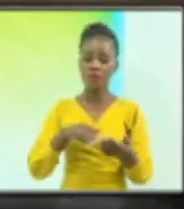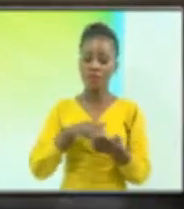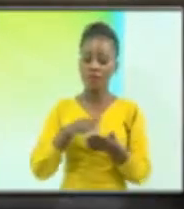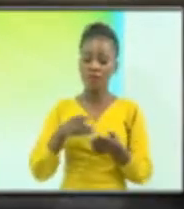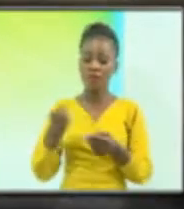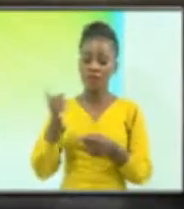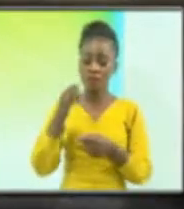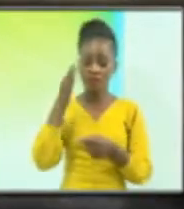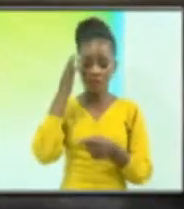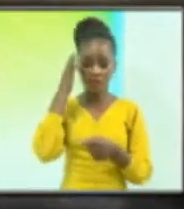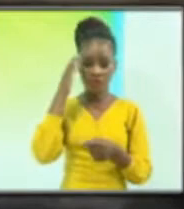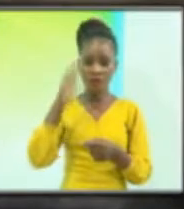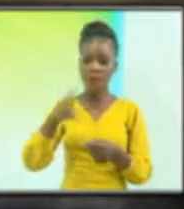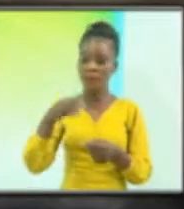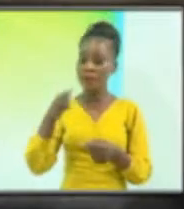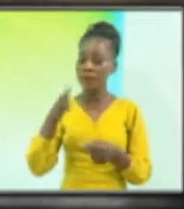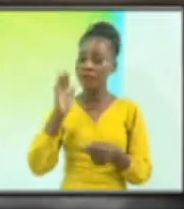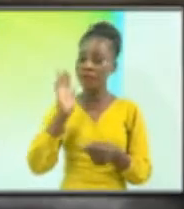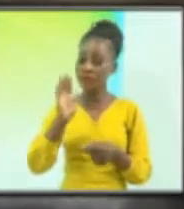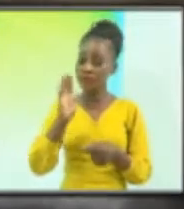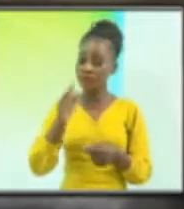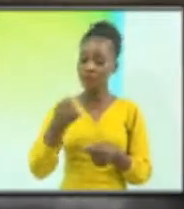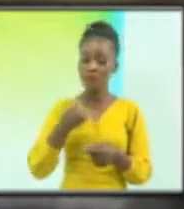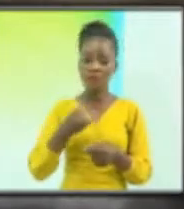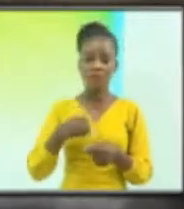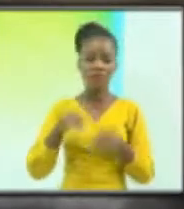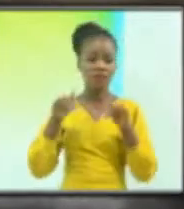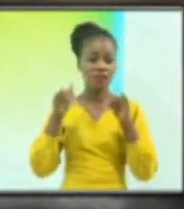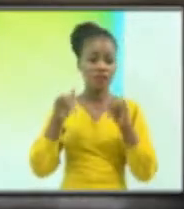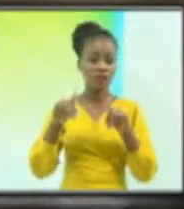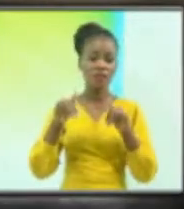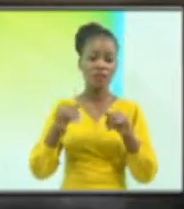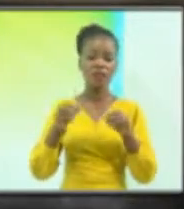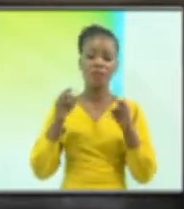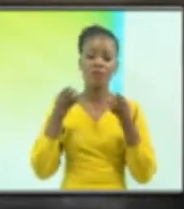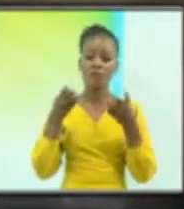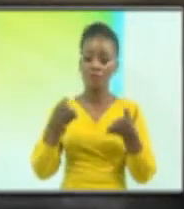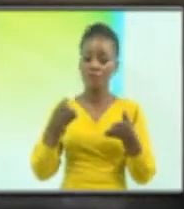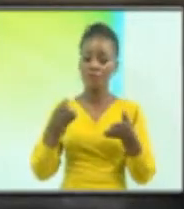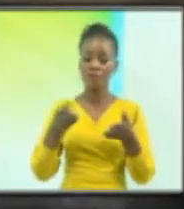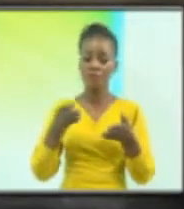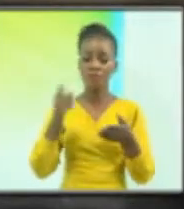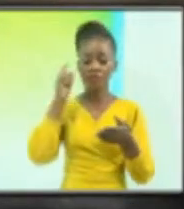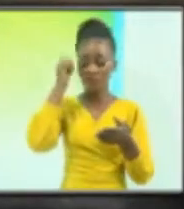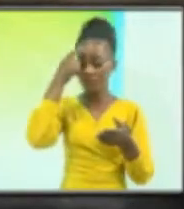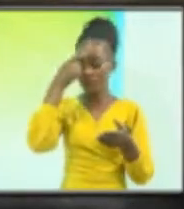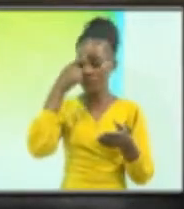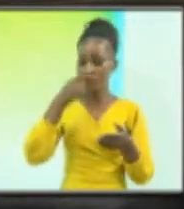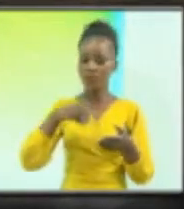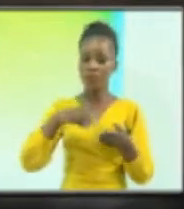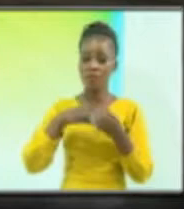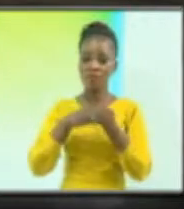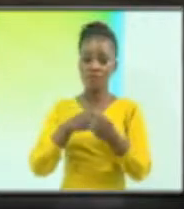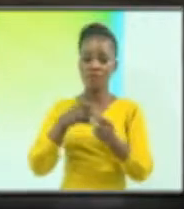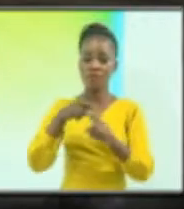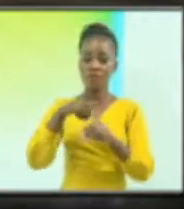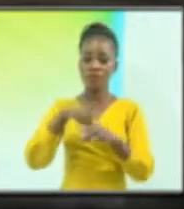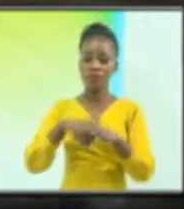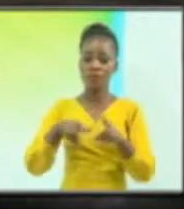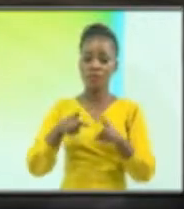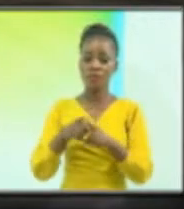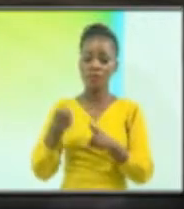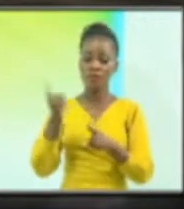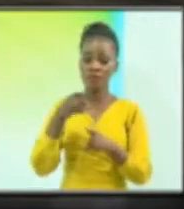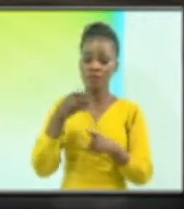You are aware? I'm aware, yes. Even recently, there was a government official, senior government official from one of the ministries who came